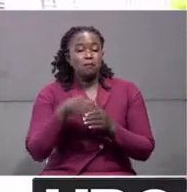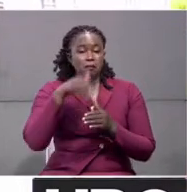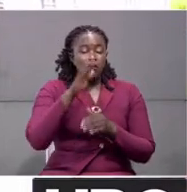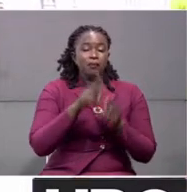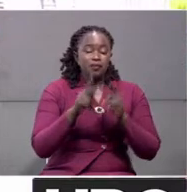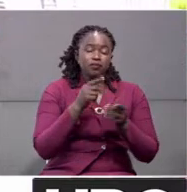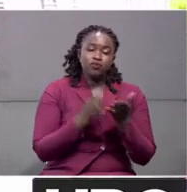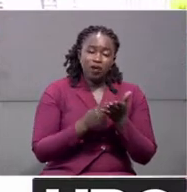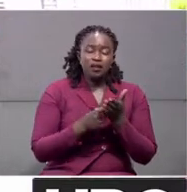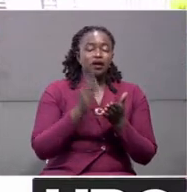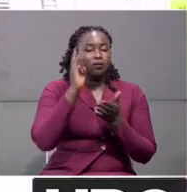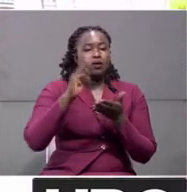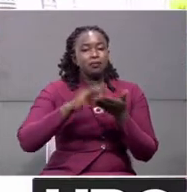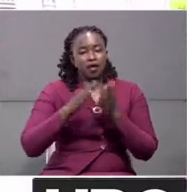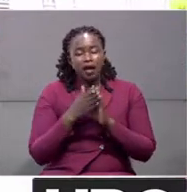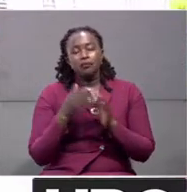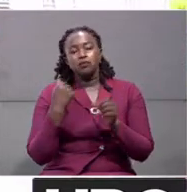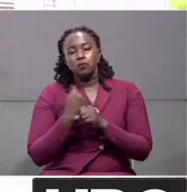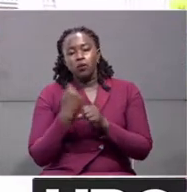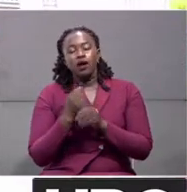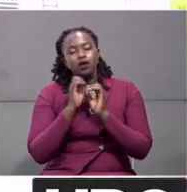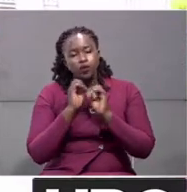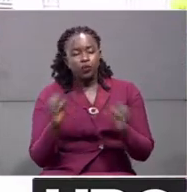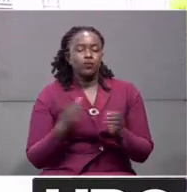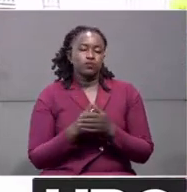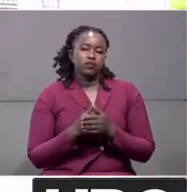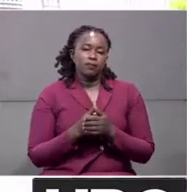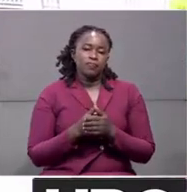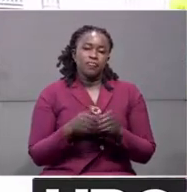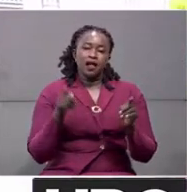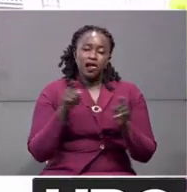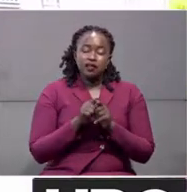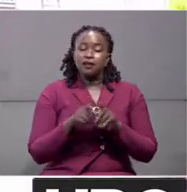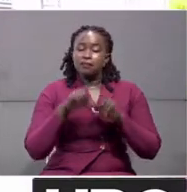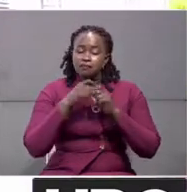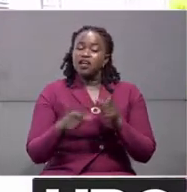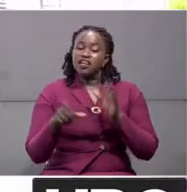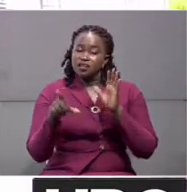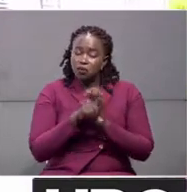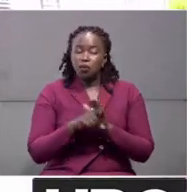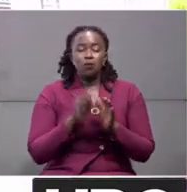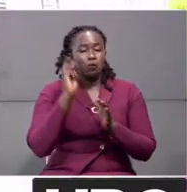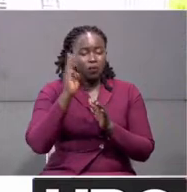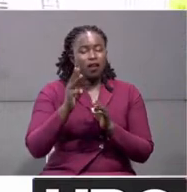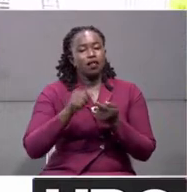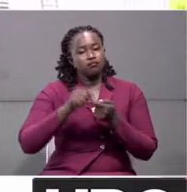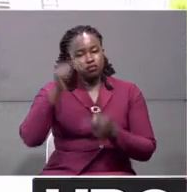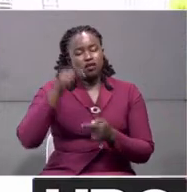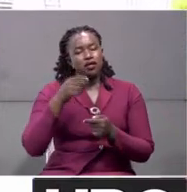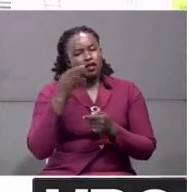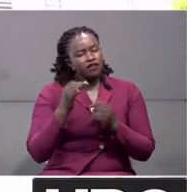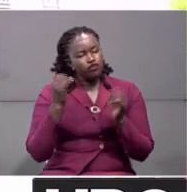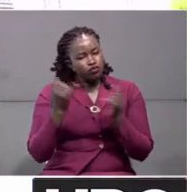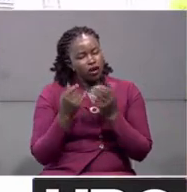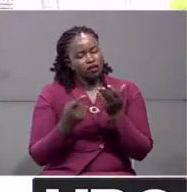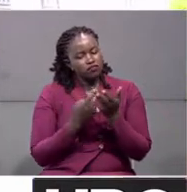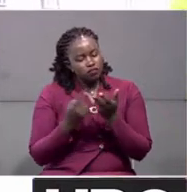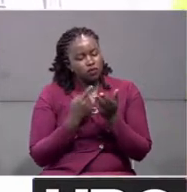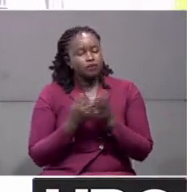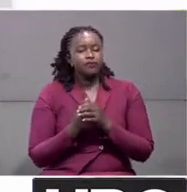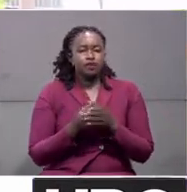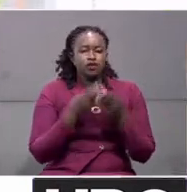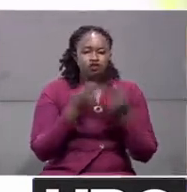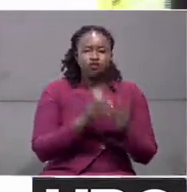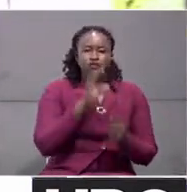become unemployed, so even the crime rate. So just when you try to compute fighting